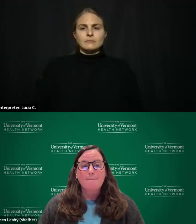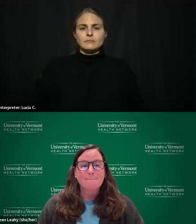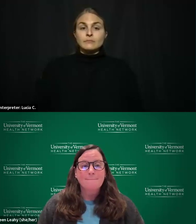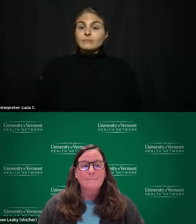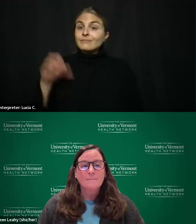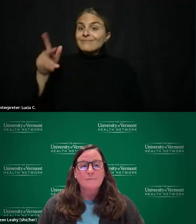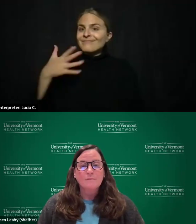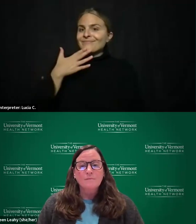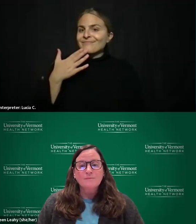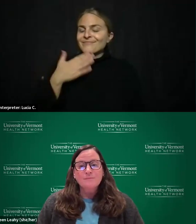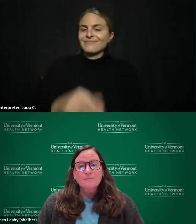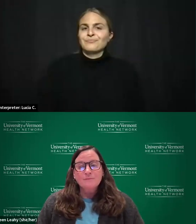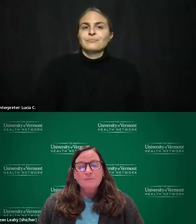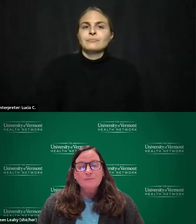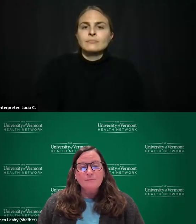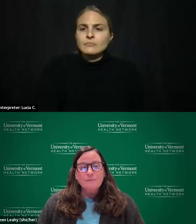Okay, thank you.